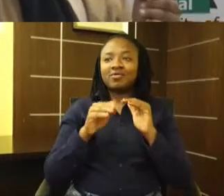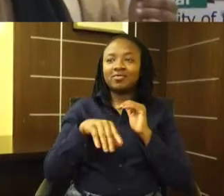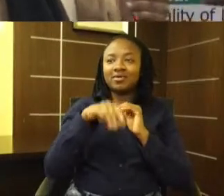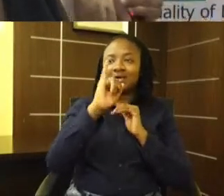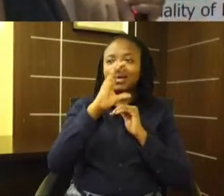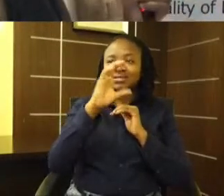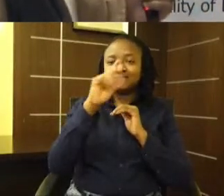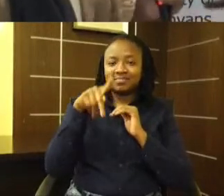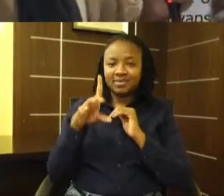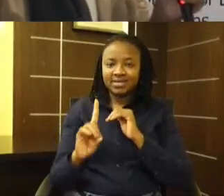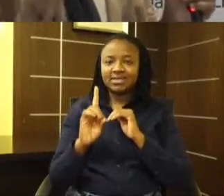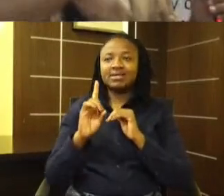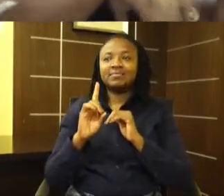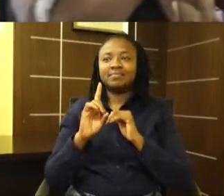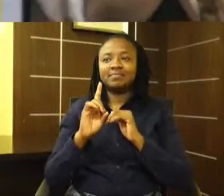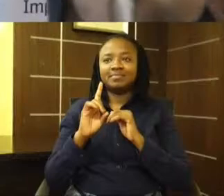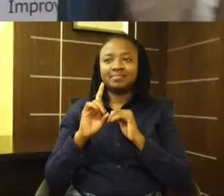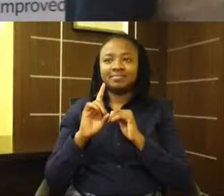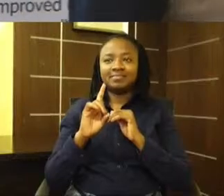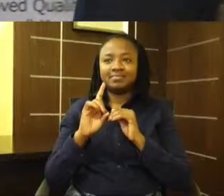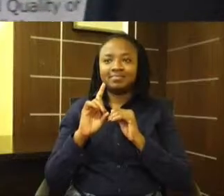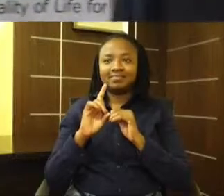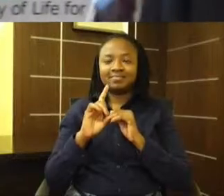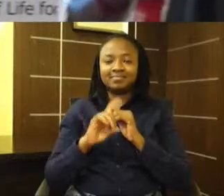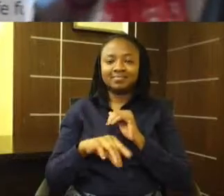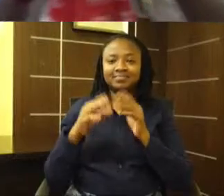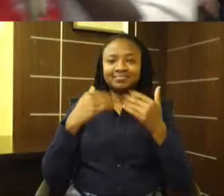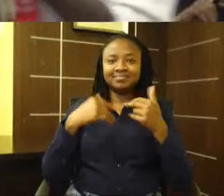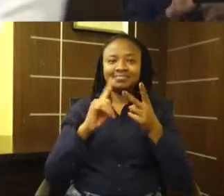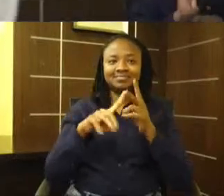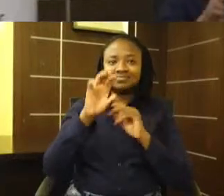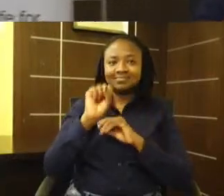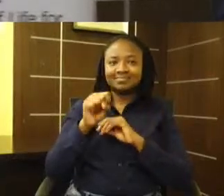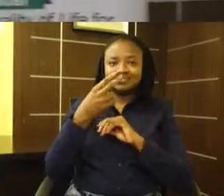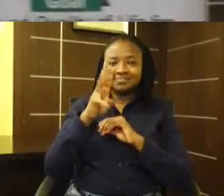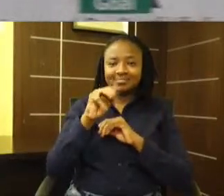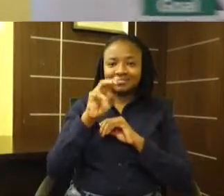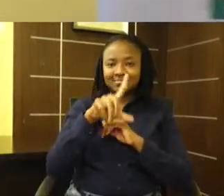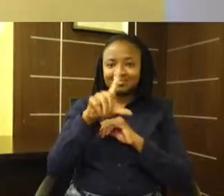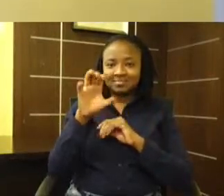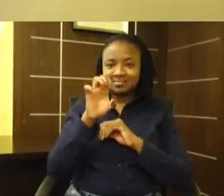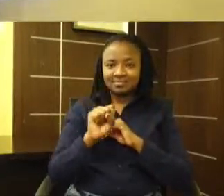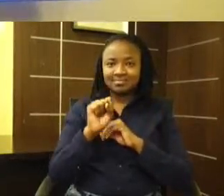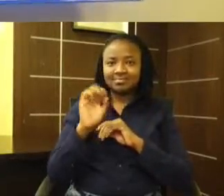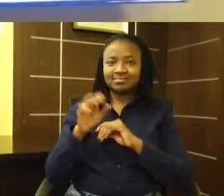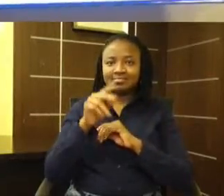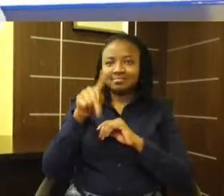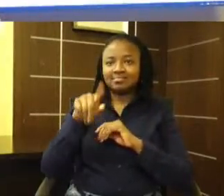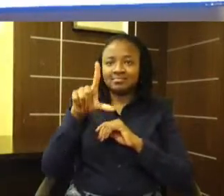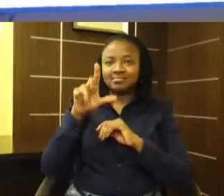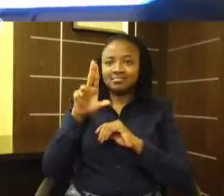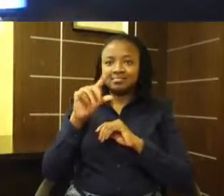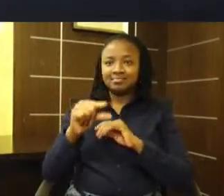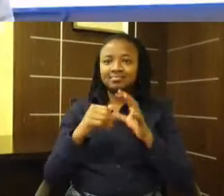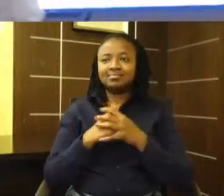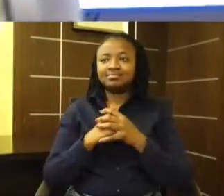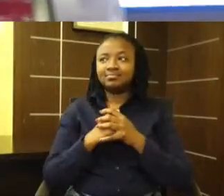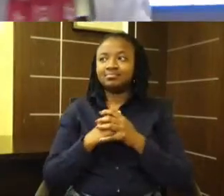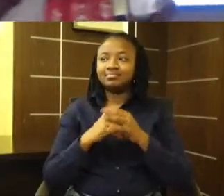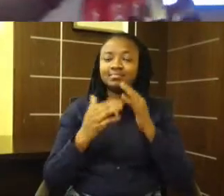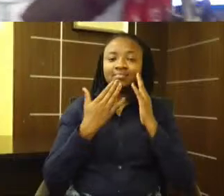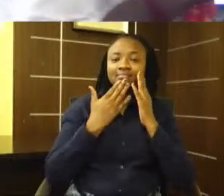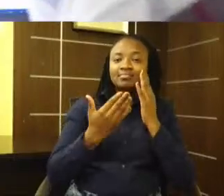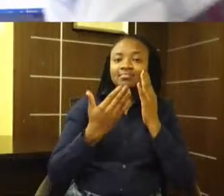all social media pages. Shameless plug. Thank you. Thank you so much. Thank you so much. The other day we